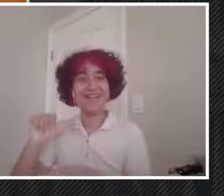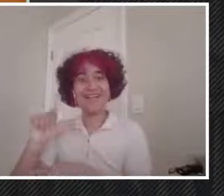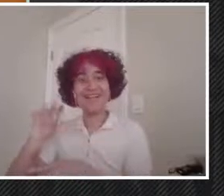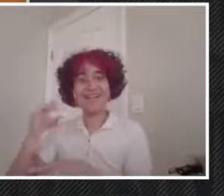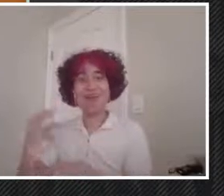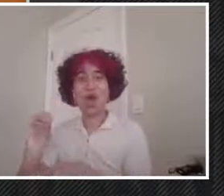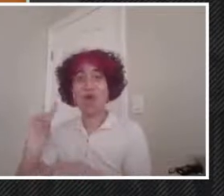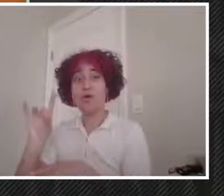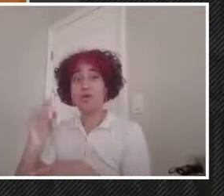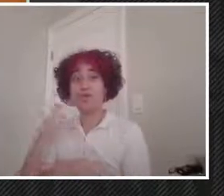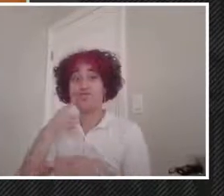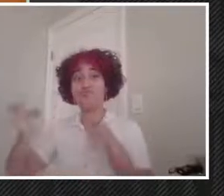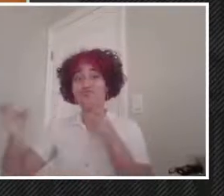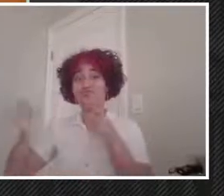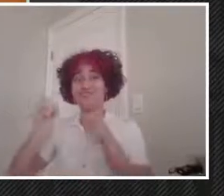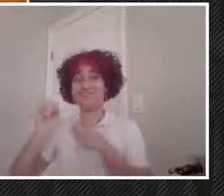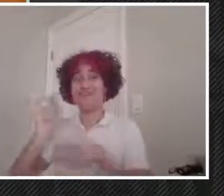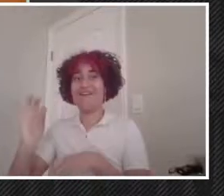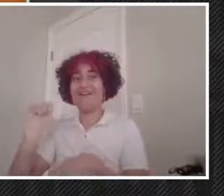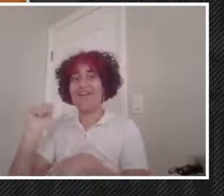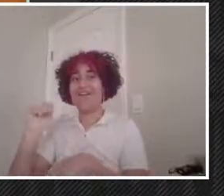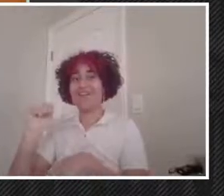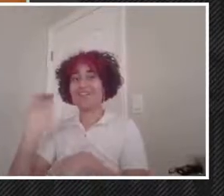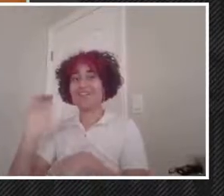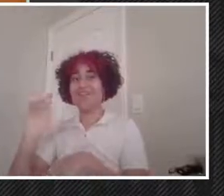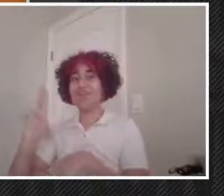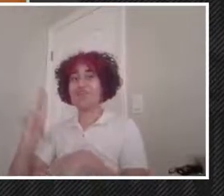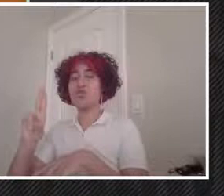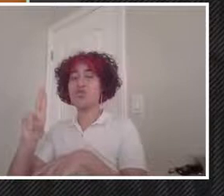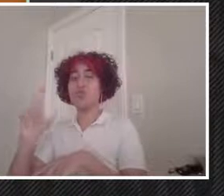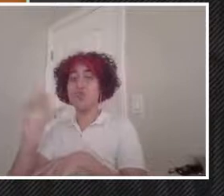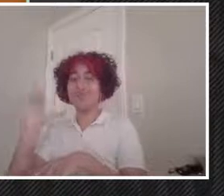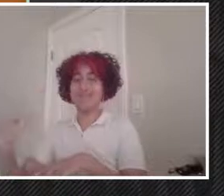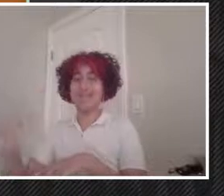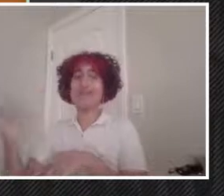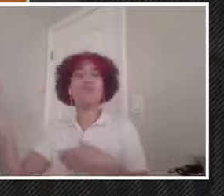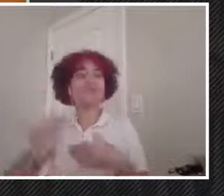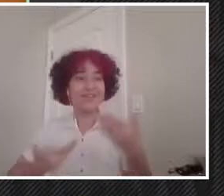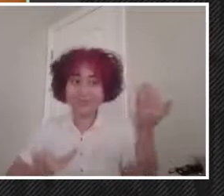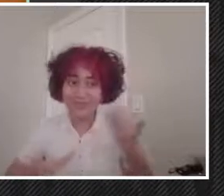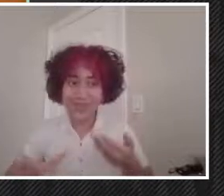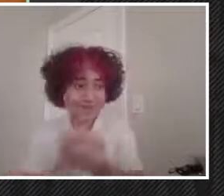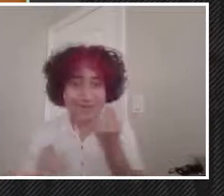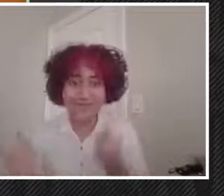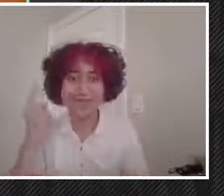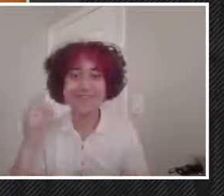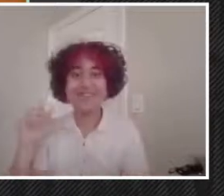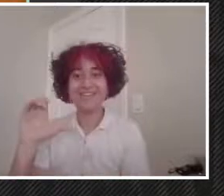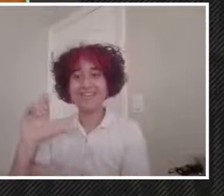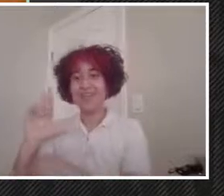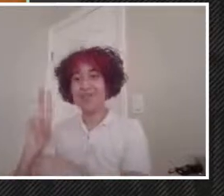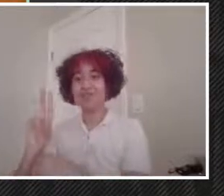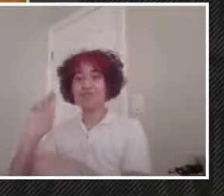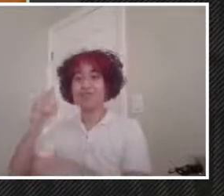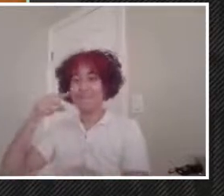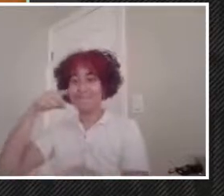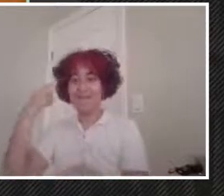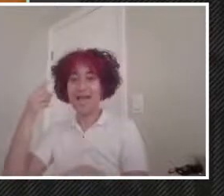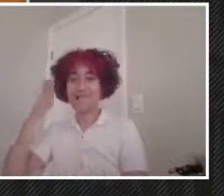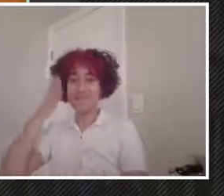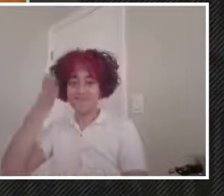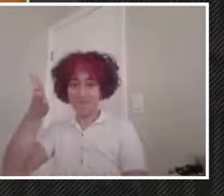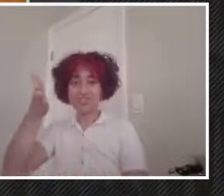of the ACLU of Louisiana. Welcome, welcome everyone to the ACLU's Black Futures